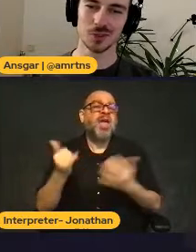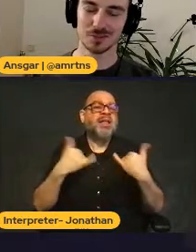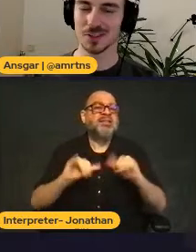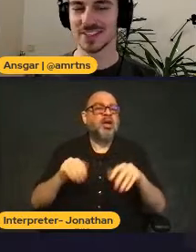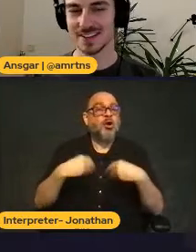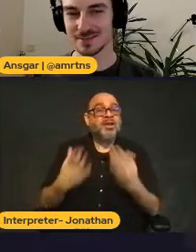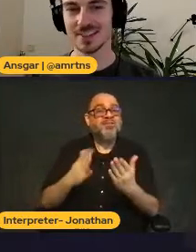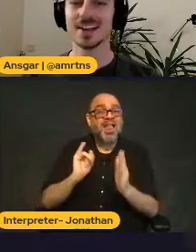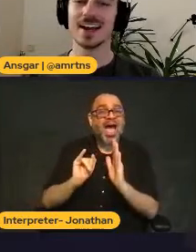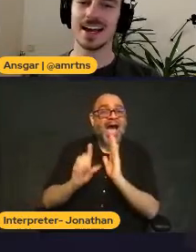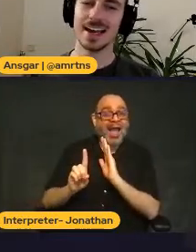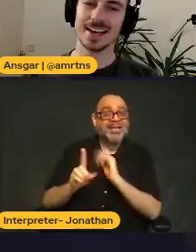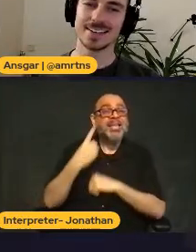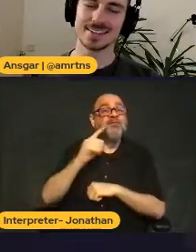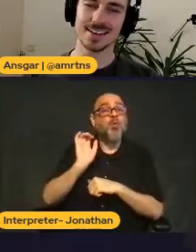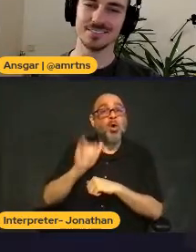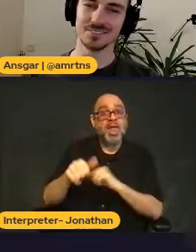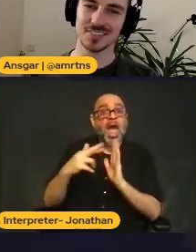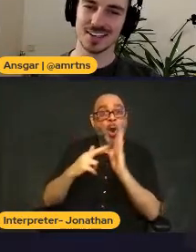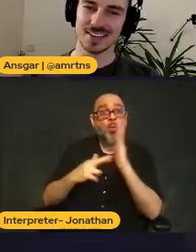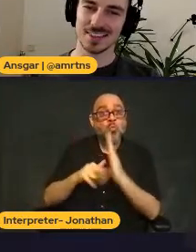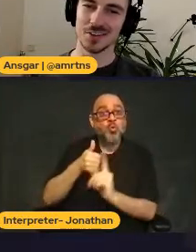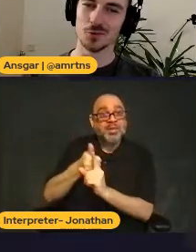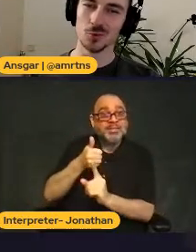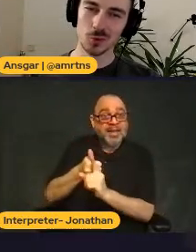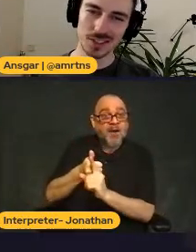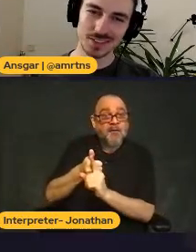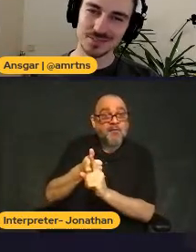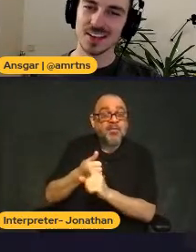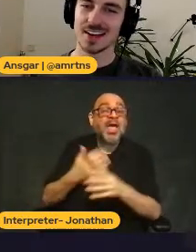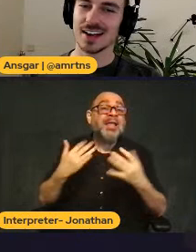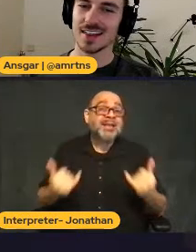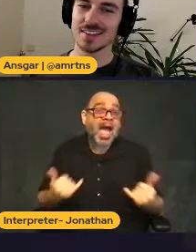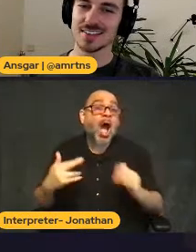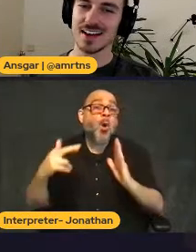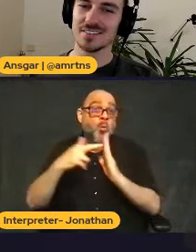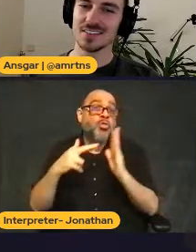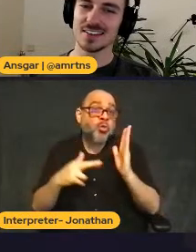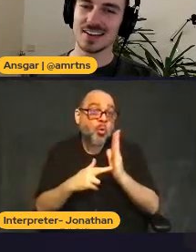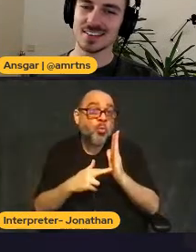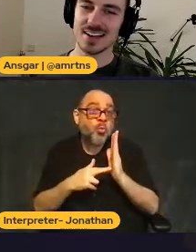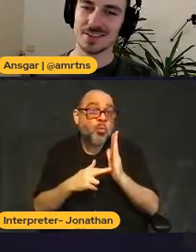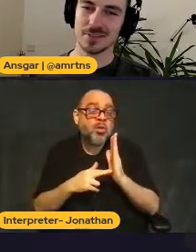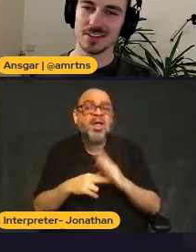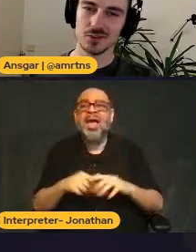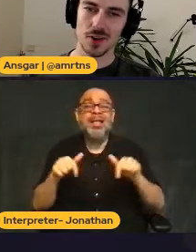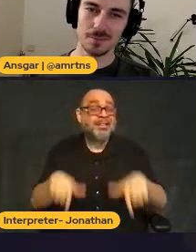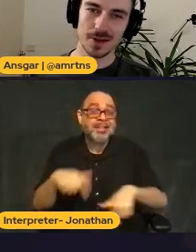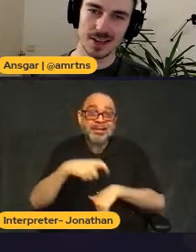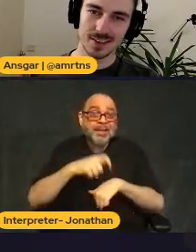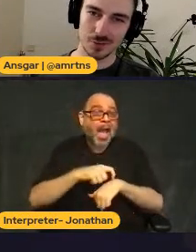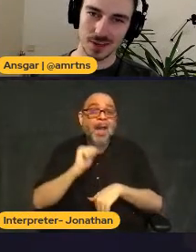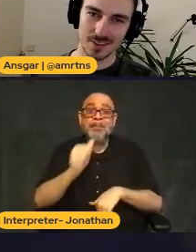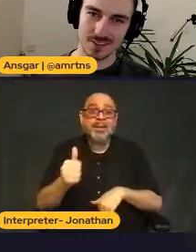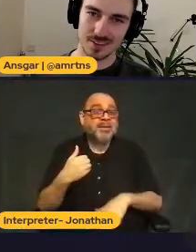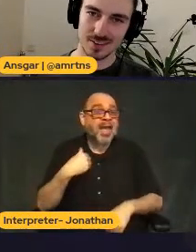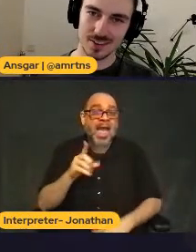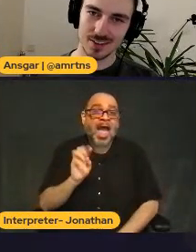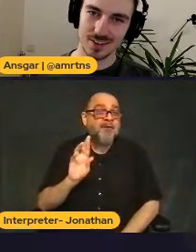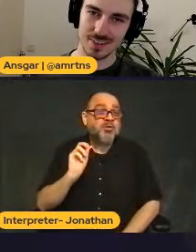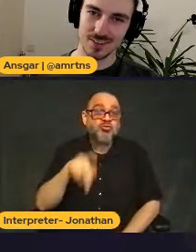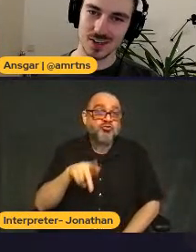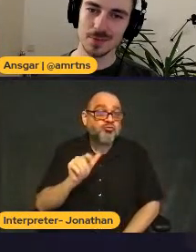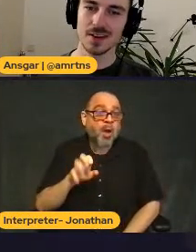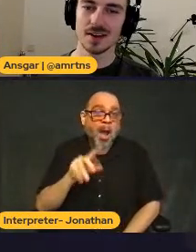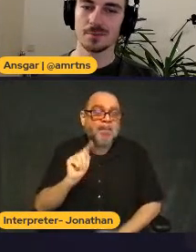for the rule for itself. And the rule this time doesn't have the droplet, as we can see